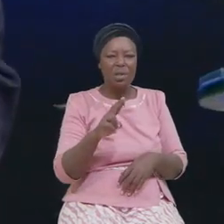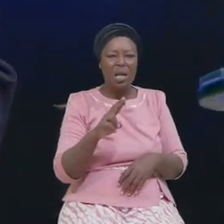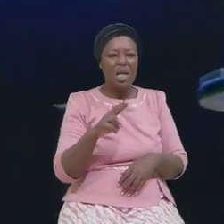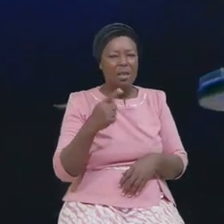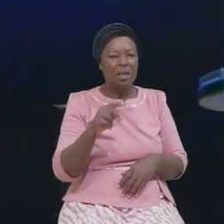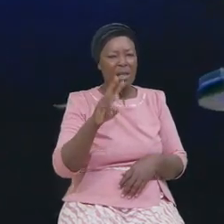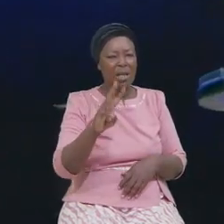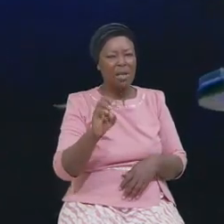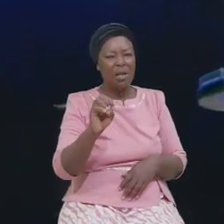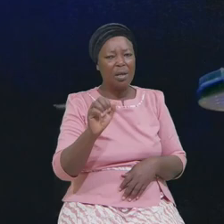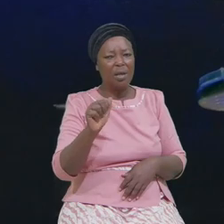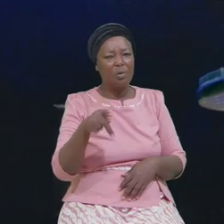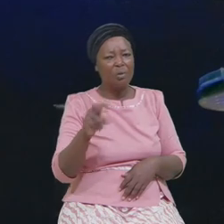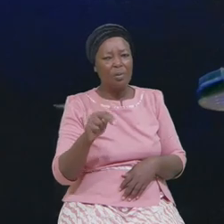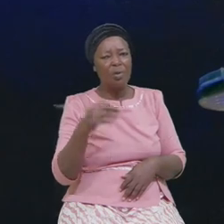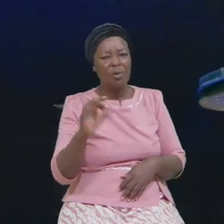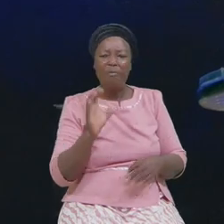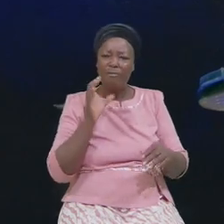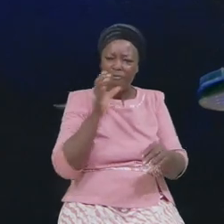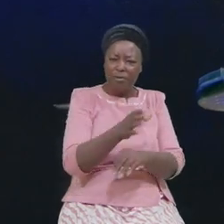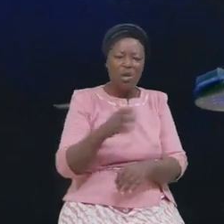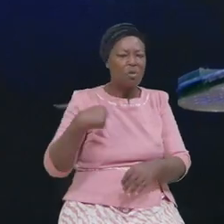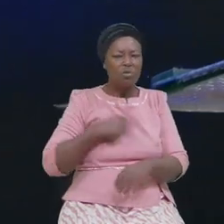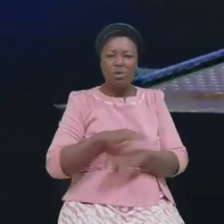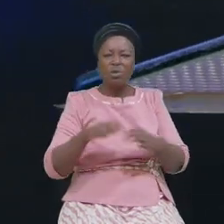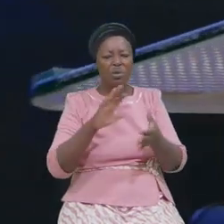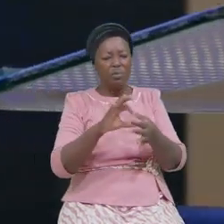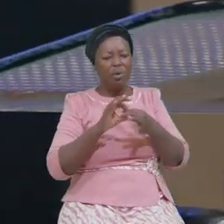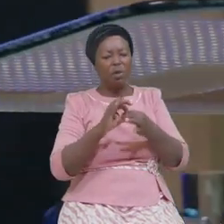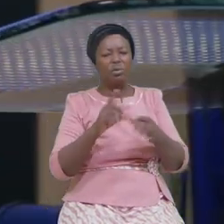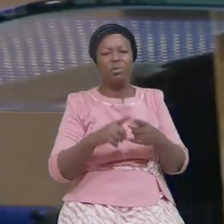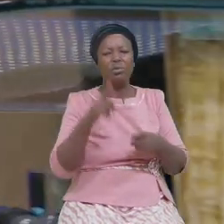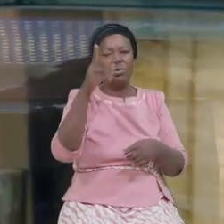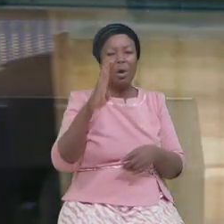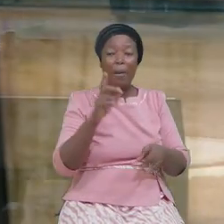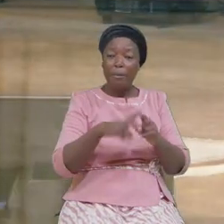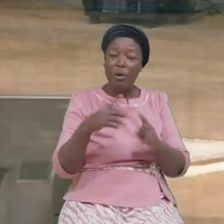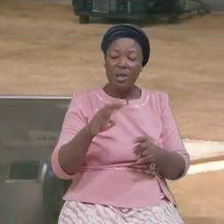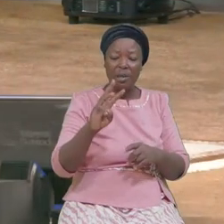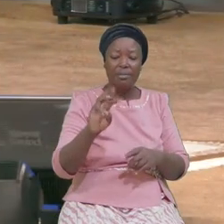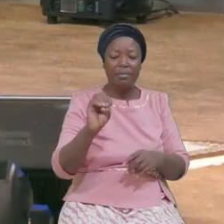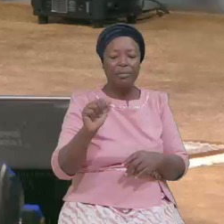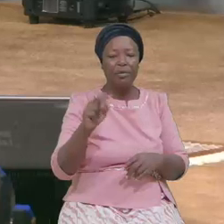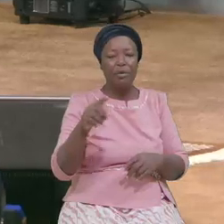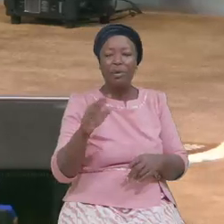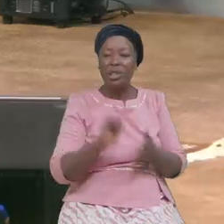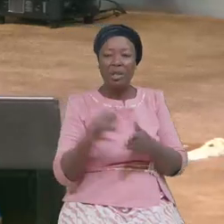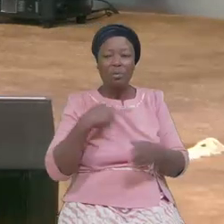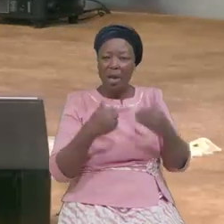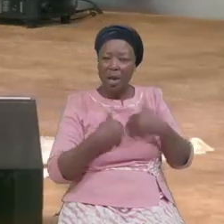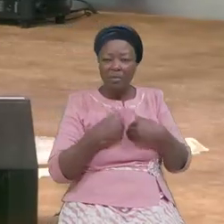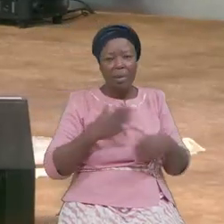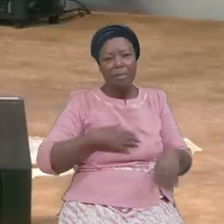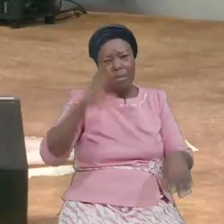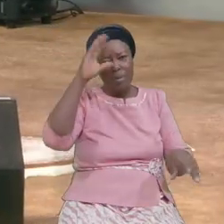intimidation, we don't belong to God. But the weapons we have, my brother, why would